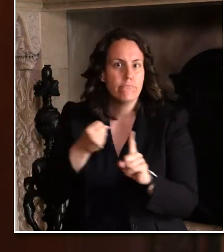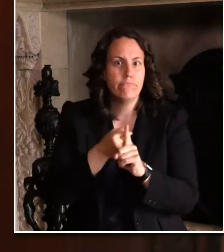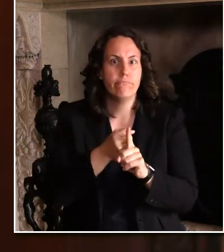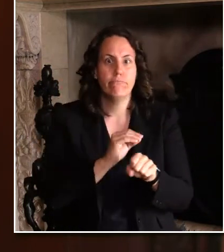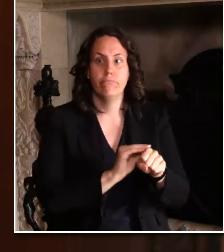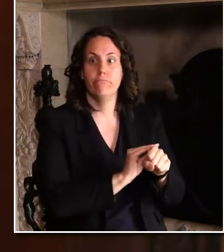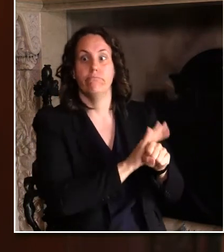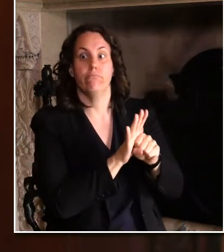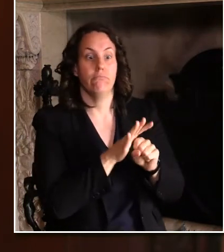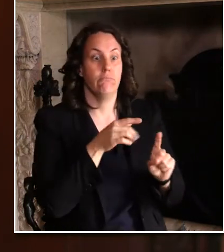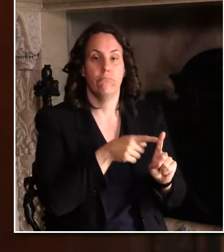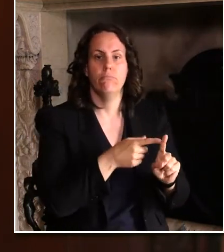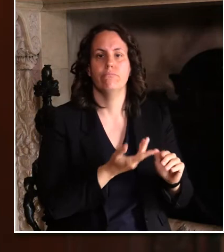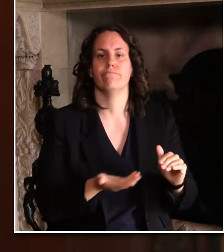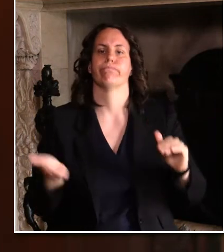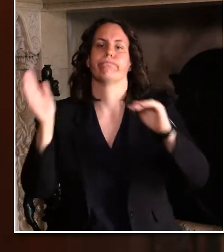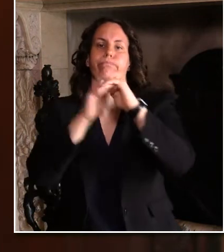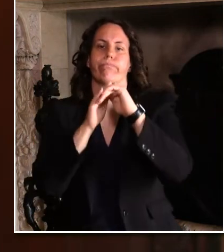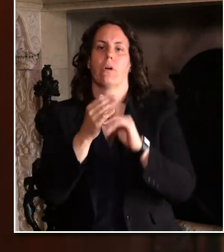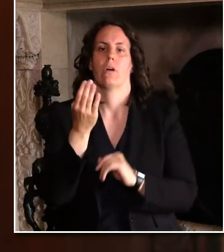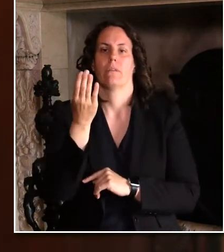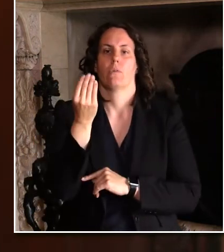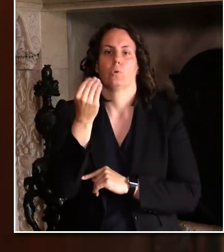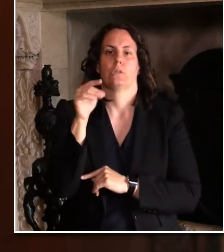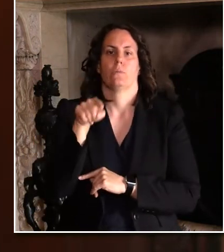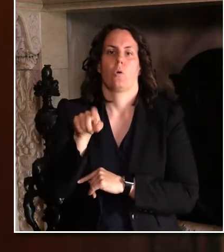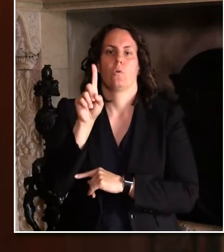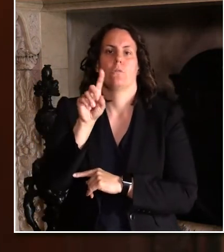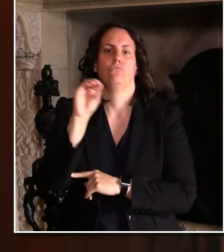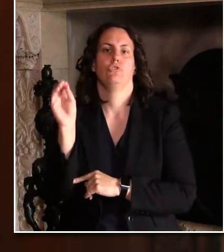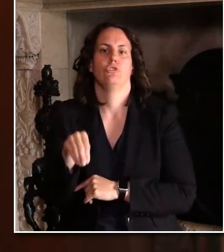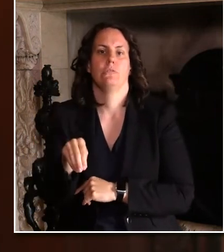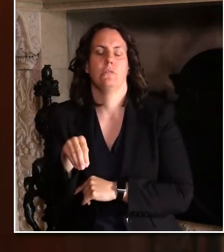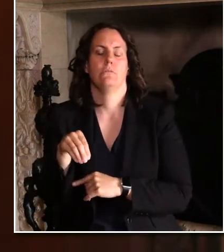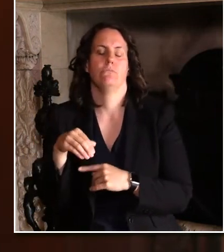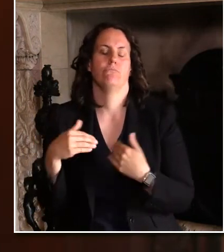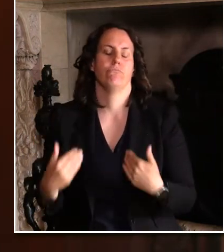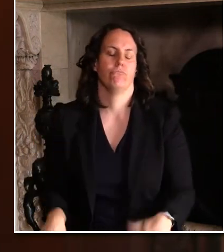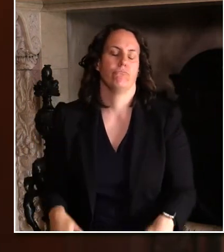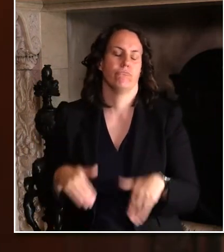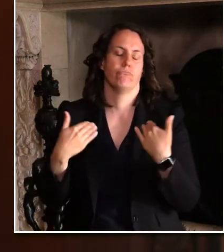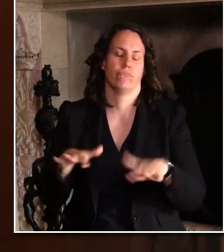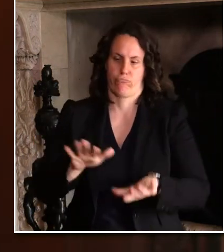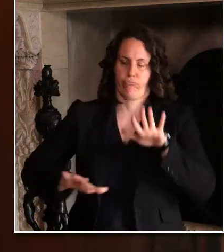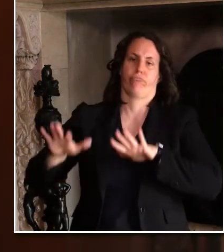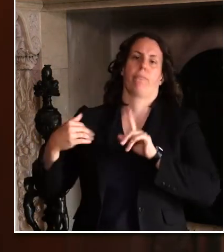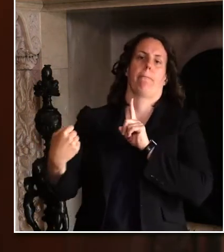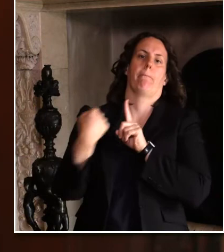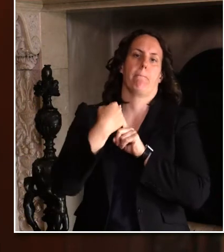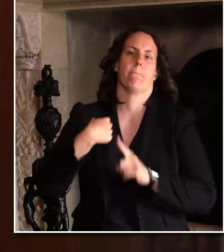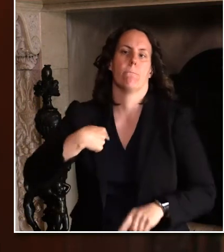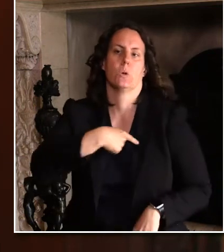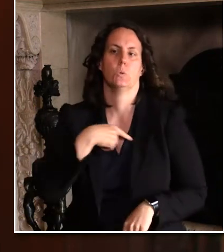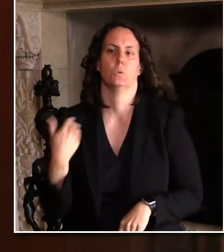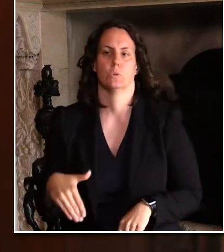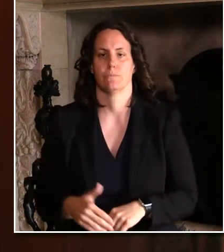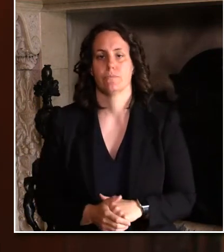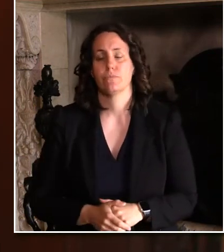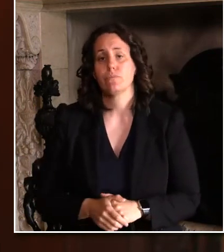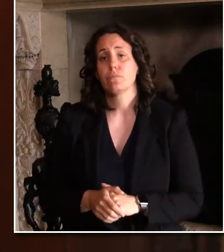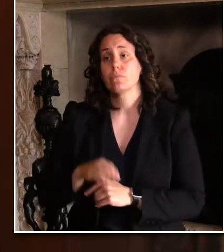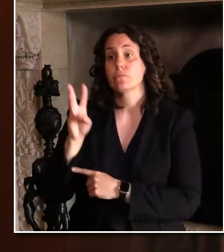14.1%. The Department of Workforce Development is taking significant steps to meet the needs of Wisconsinites. They have expanded their